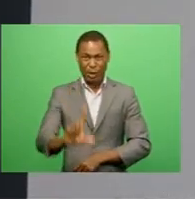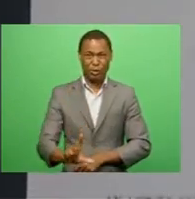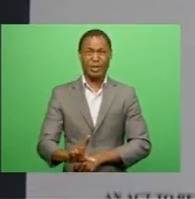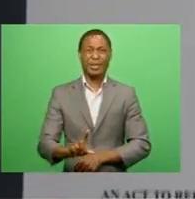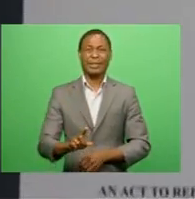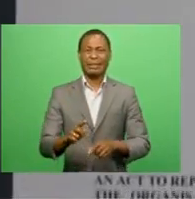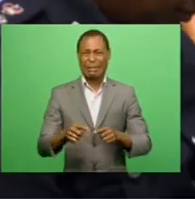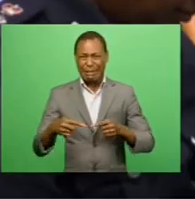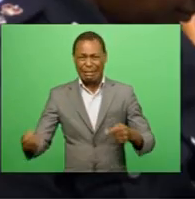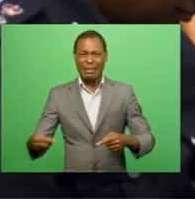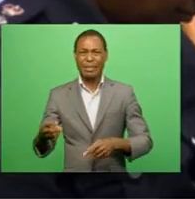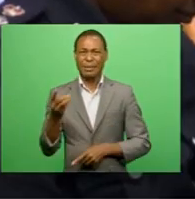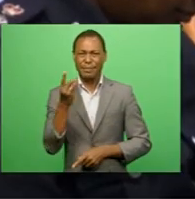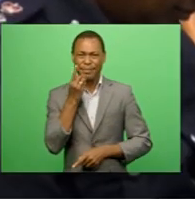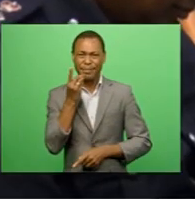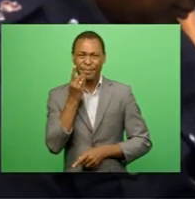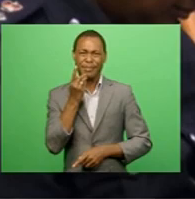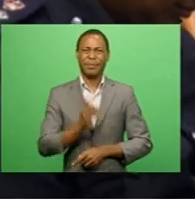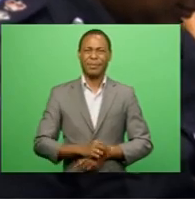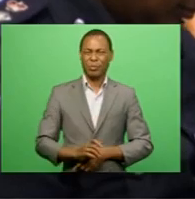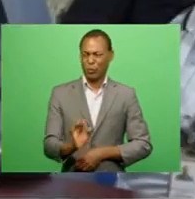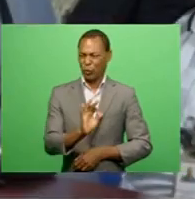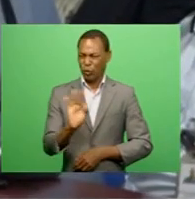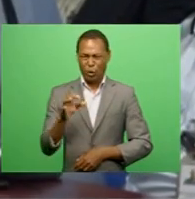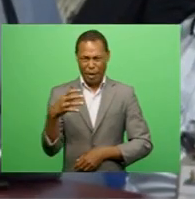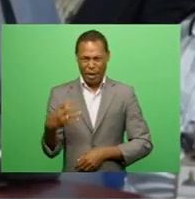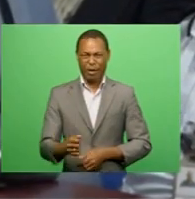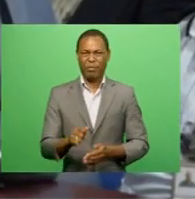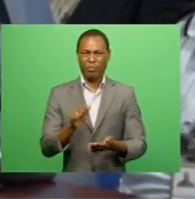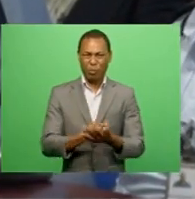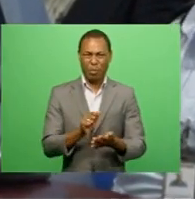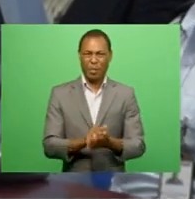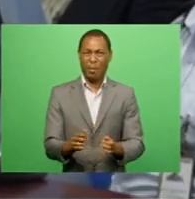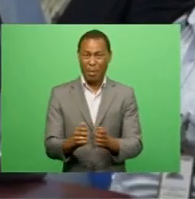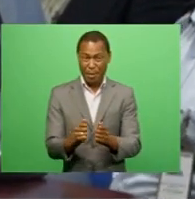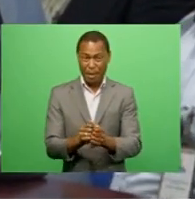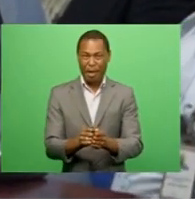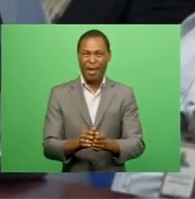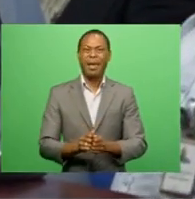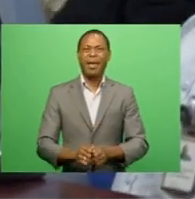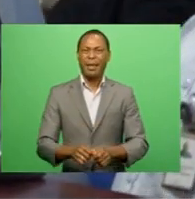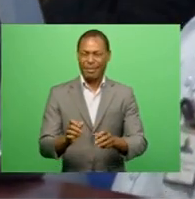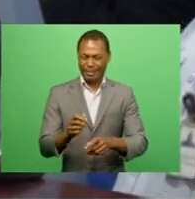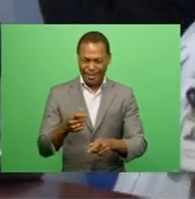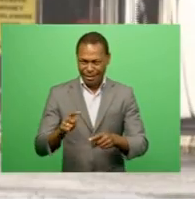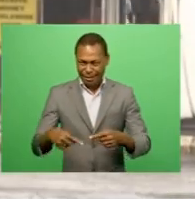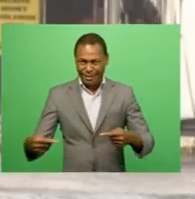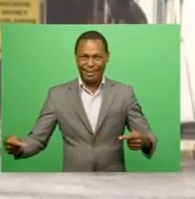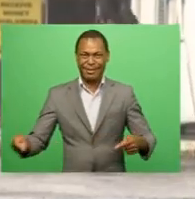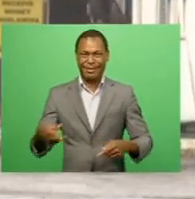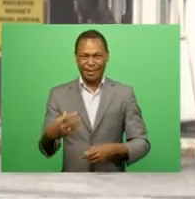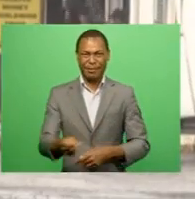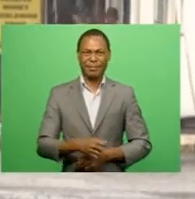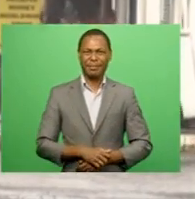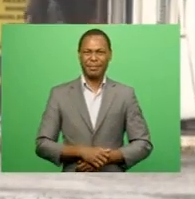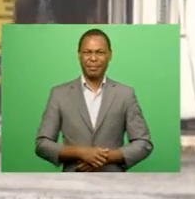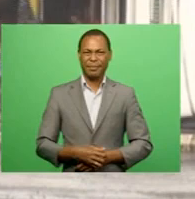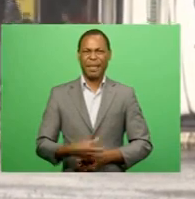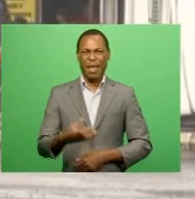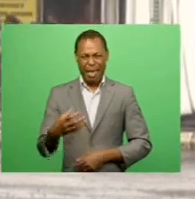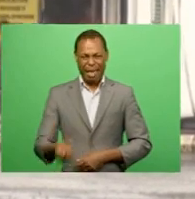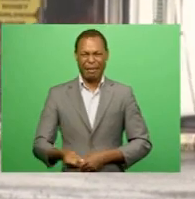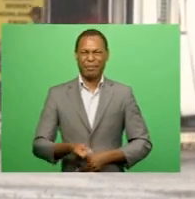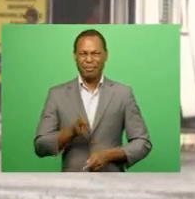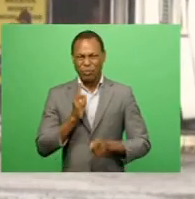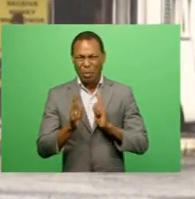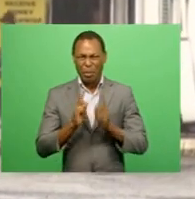items, including mobile phones, without warrants and taking hold of property for their use. There has also been criticism on